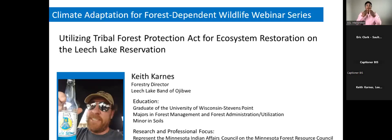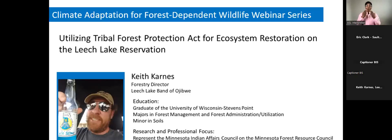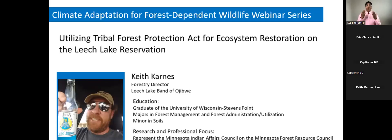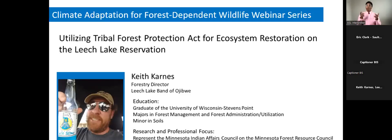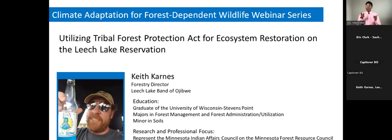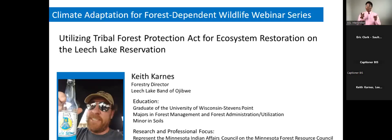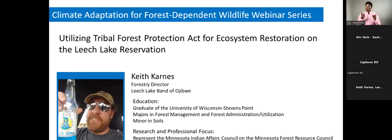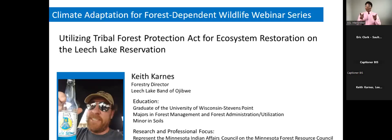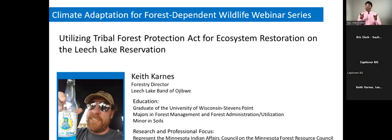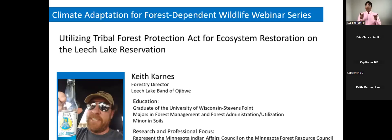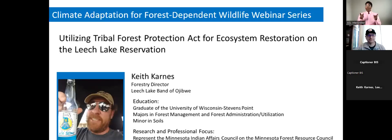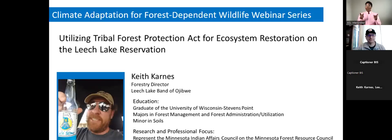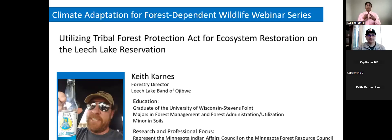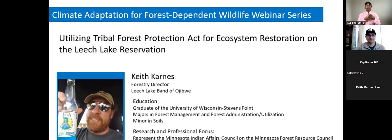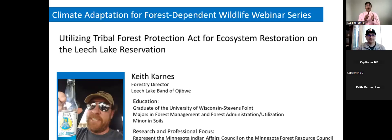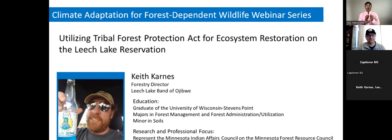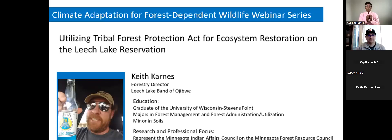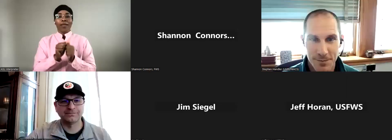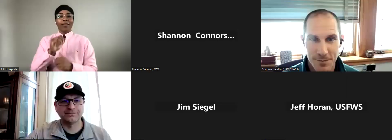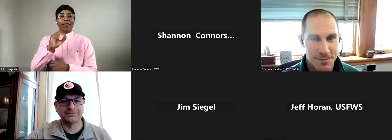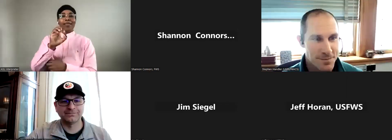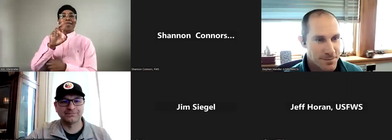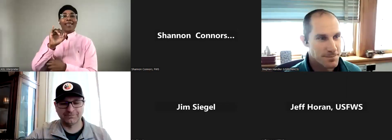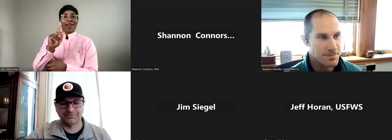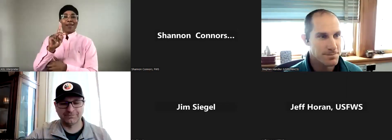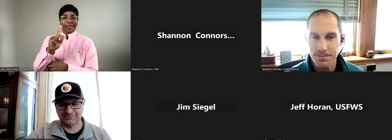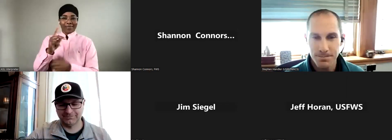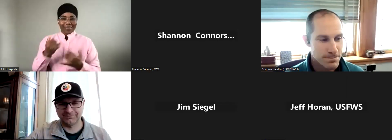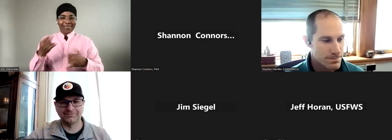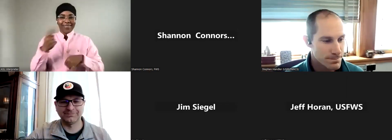Eric teeing us off for today.